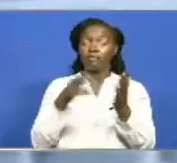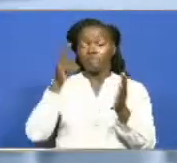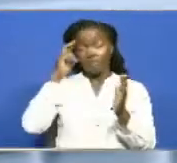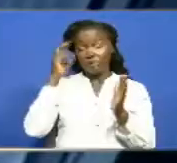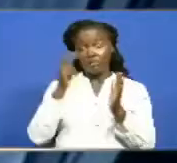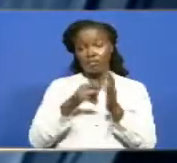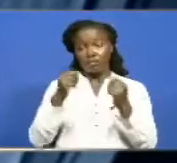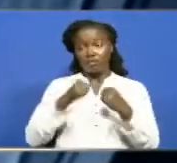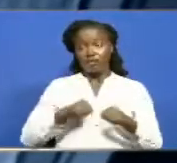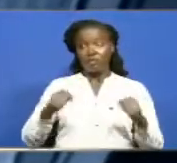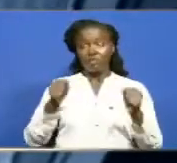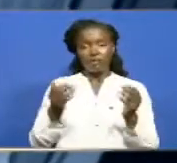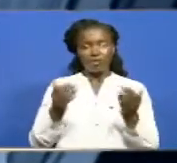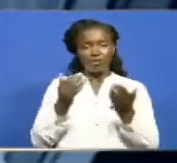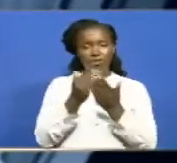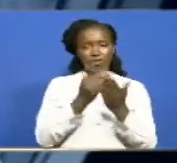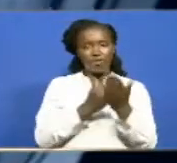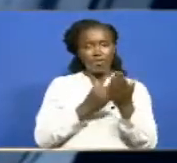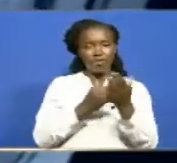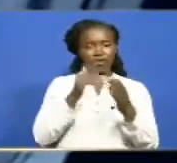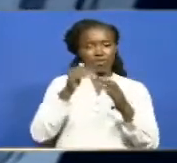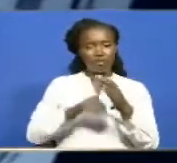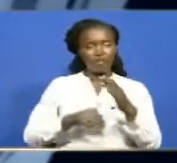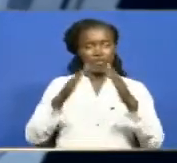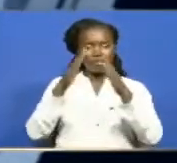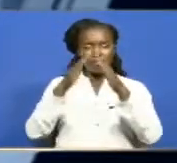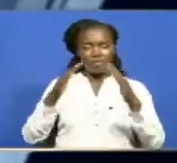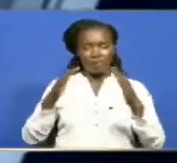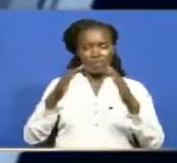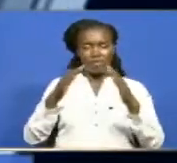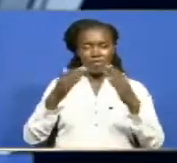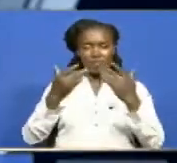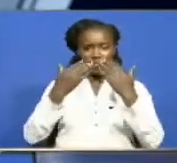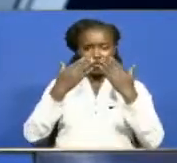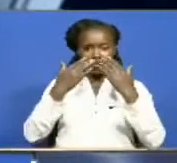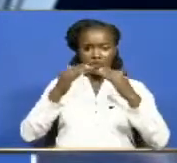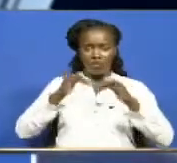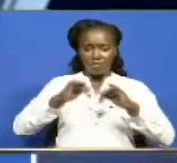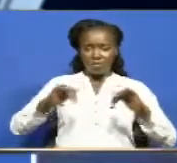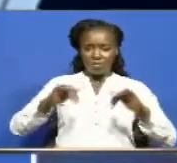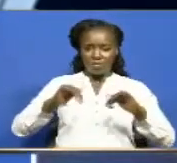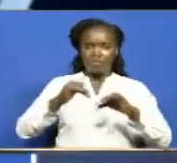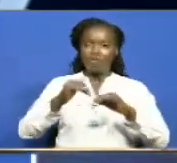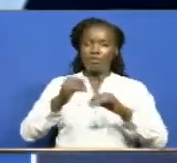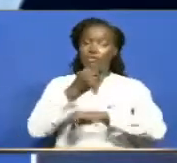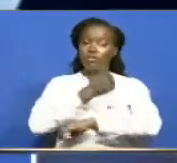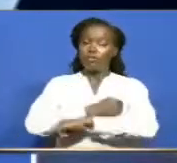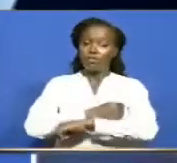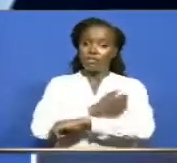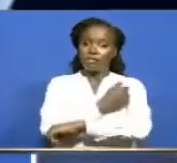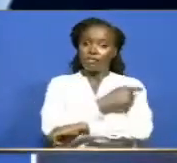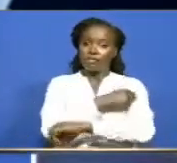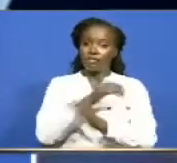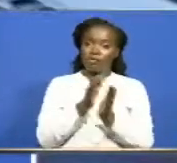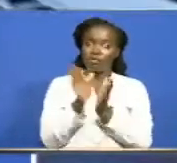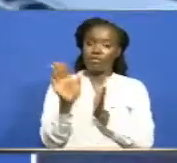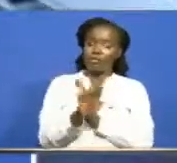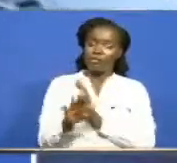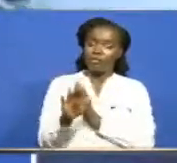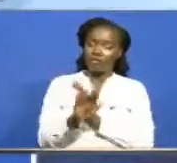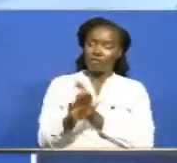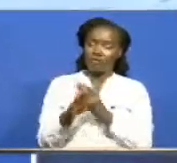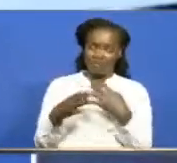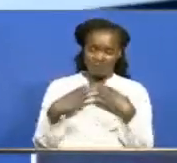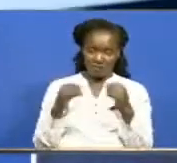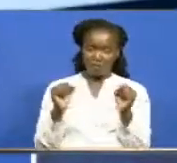its ability to improve indoor air quality, thus making schools, hospitals, and other public premises healthier